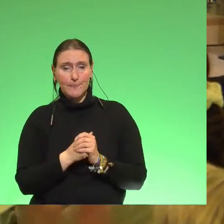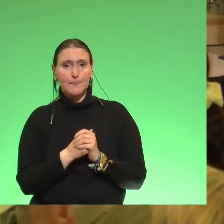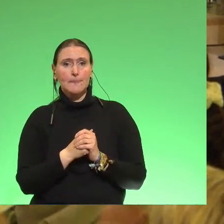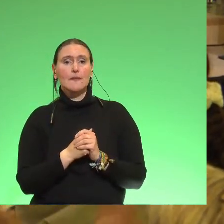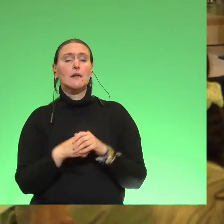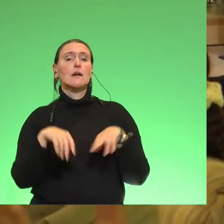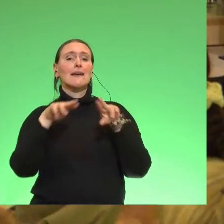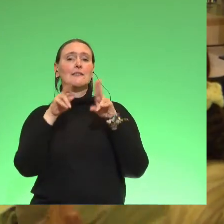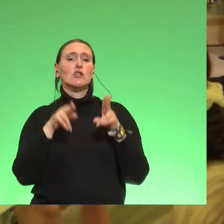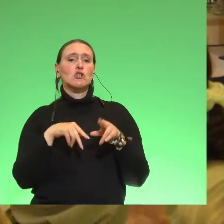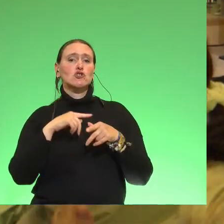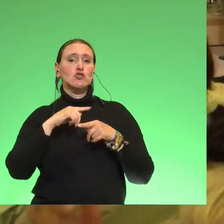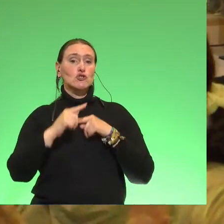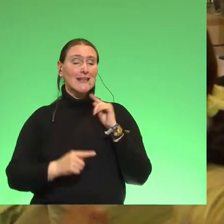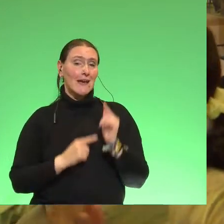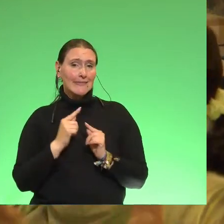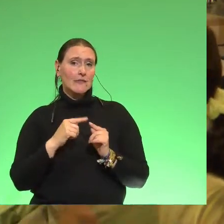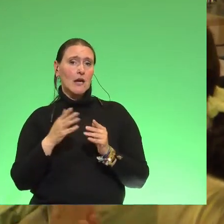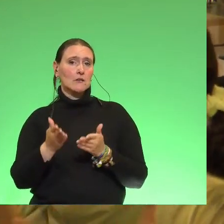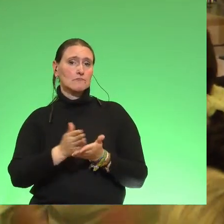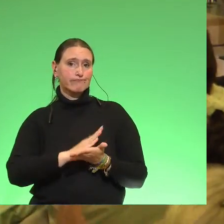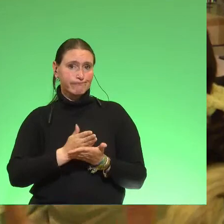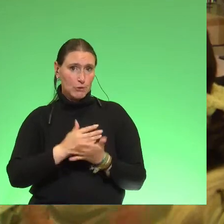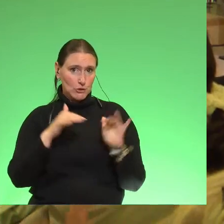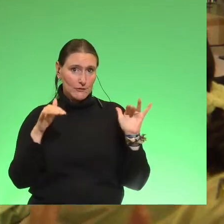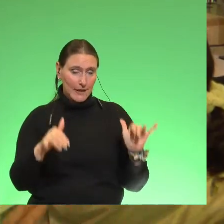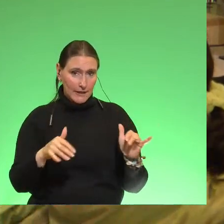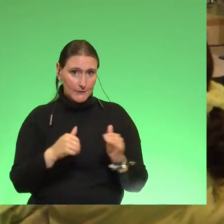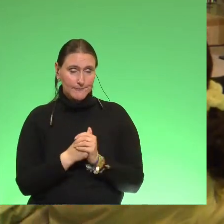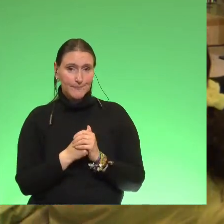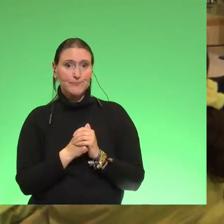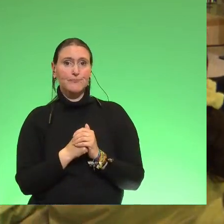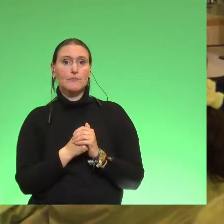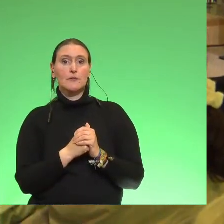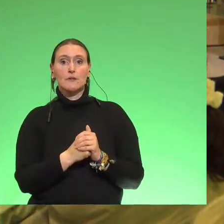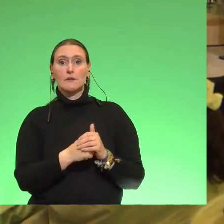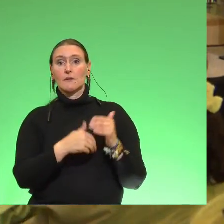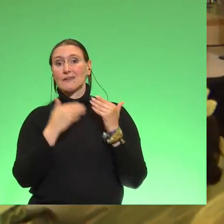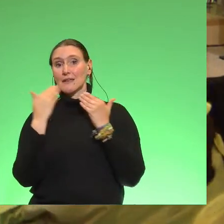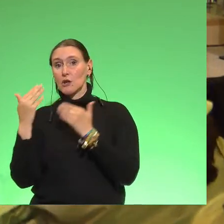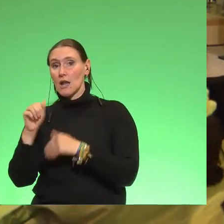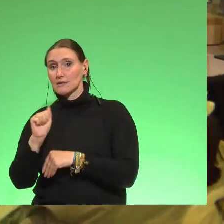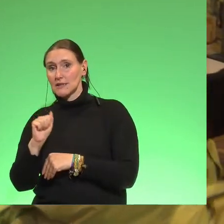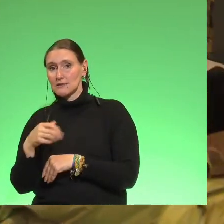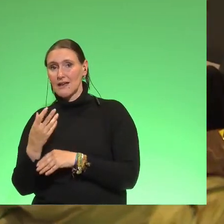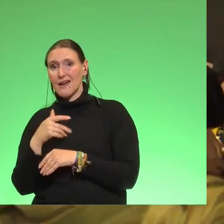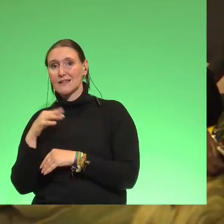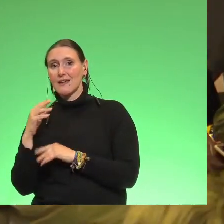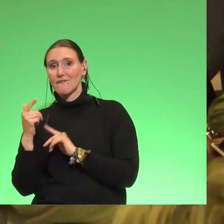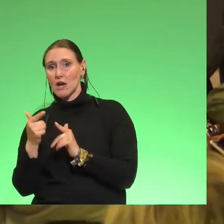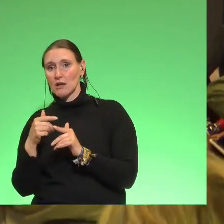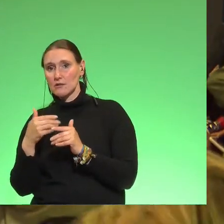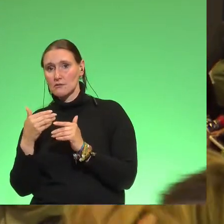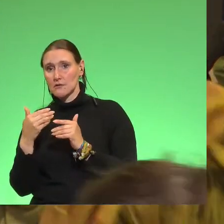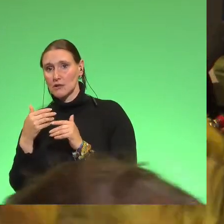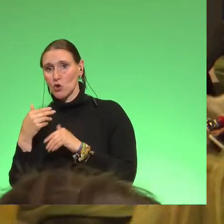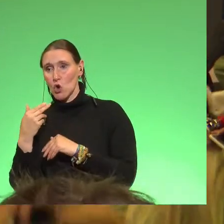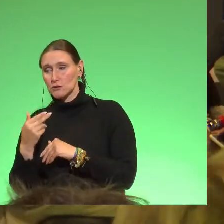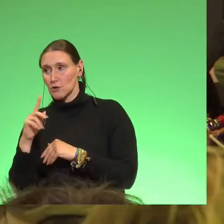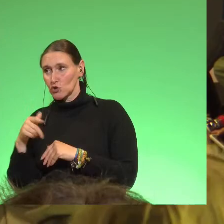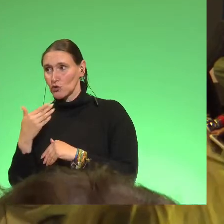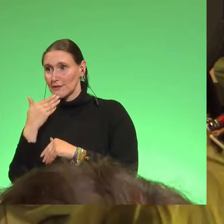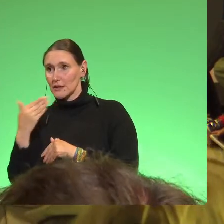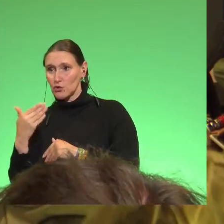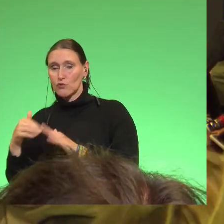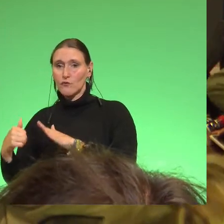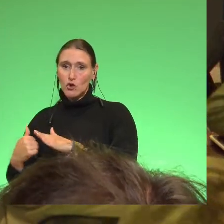international sign translator, and also Alexander Fahrenholz for your support also, and all of our